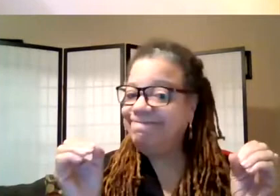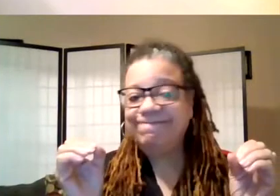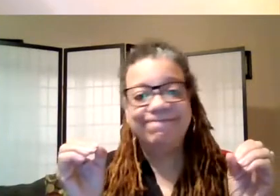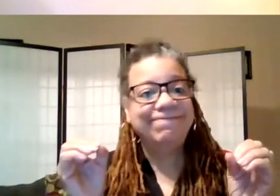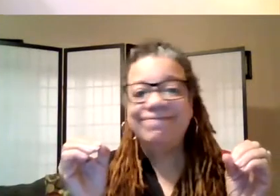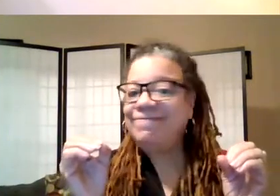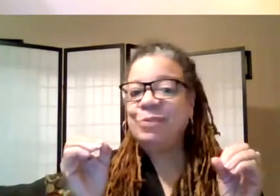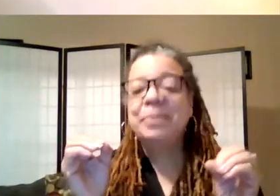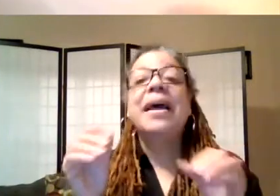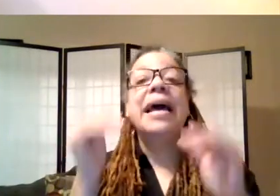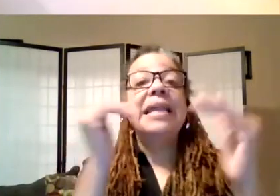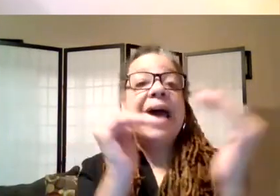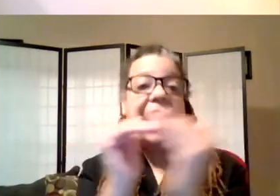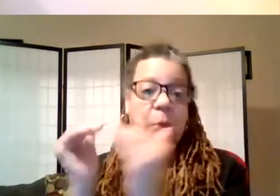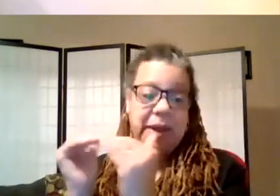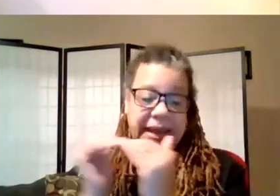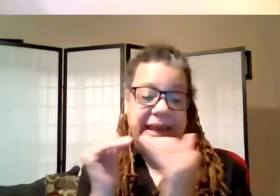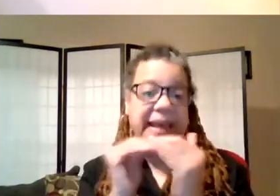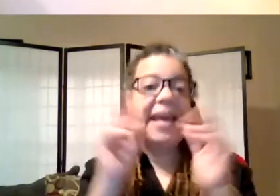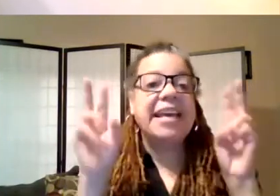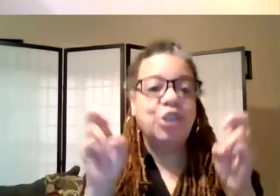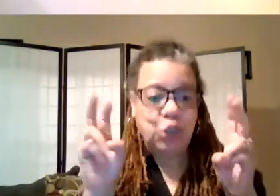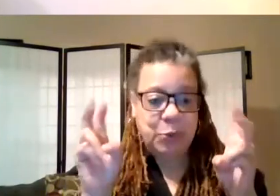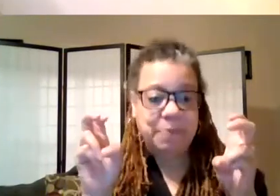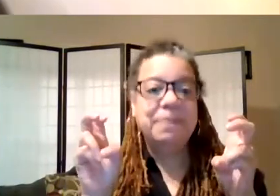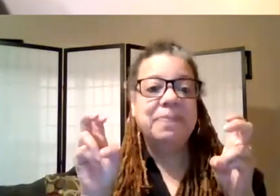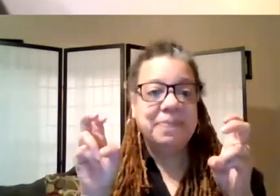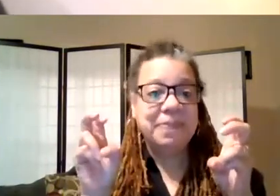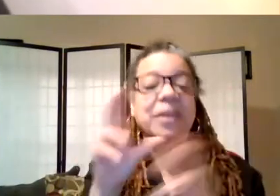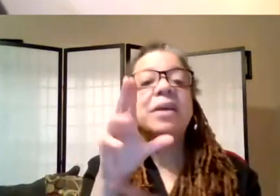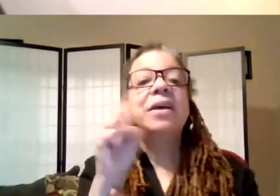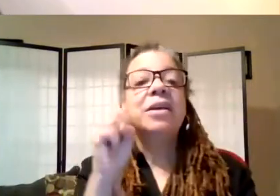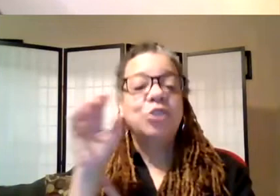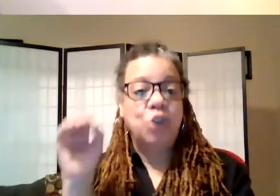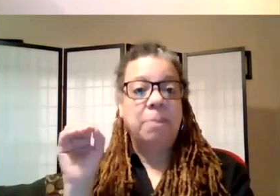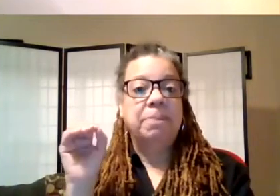raised the equity issue. That's another question I want to ask. So you